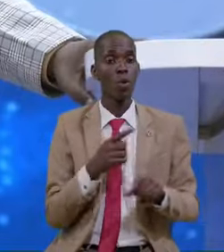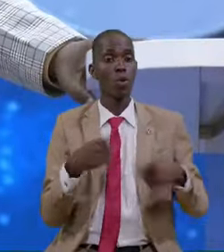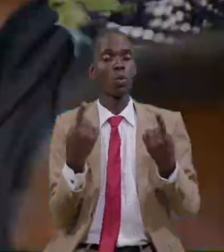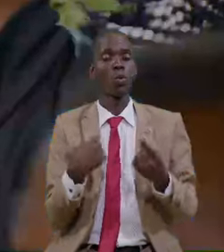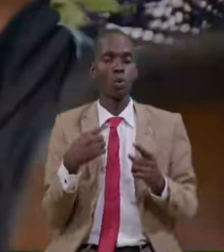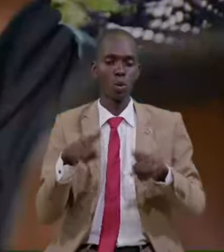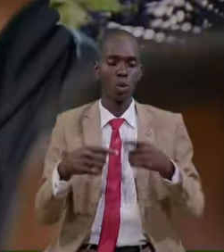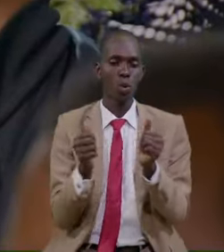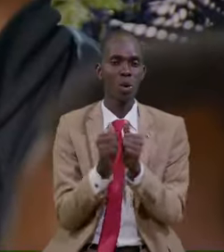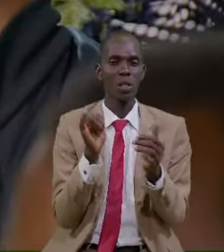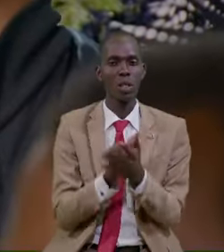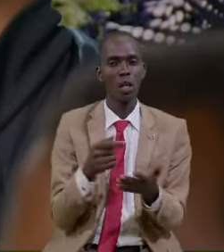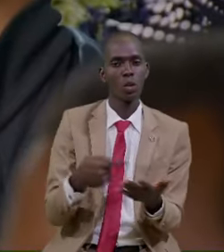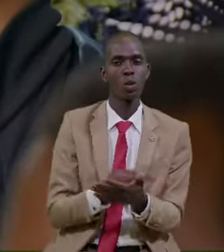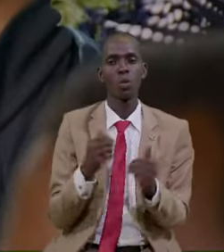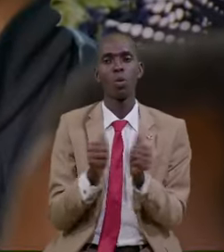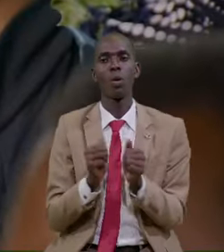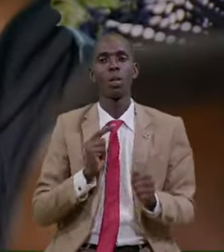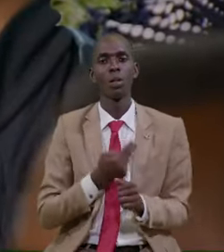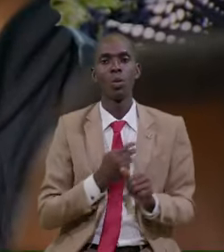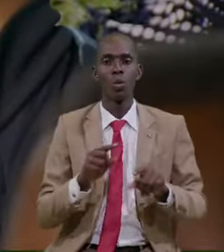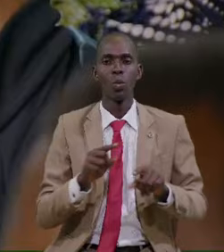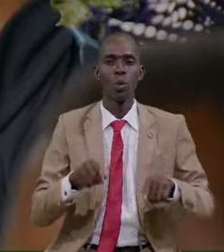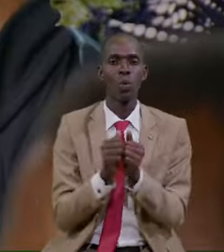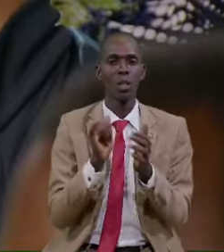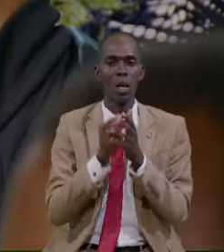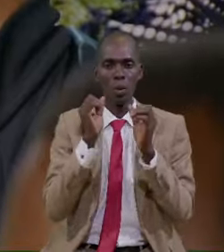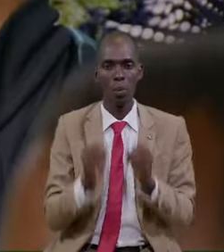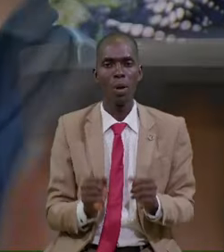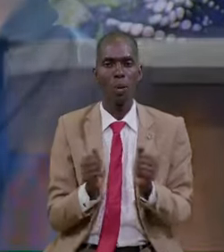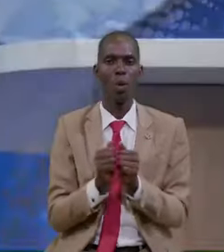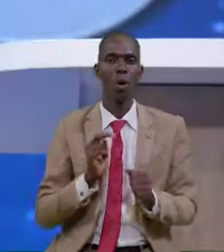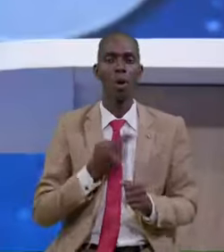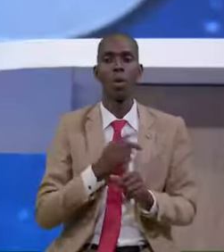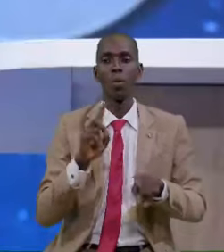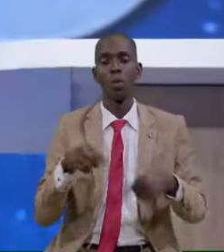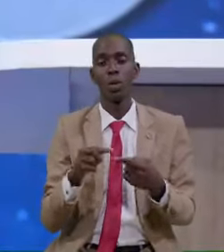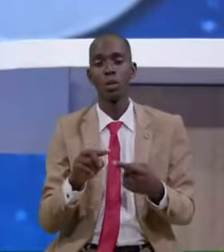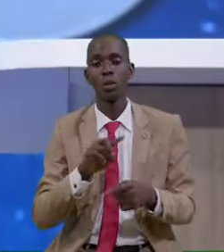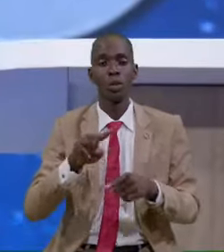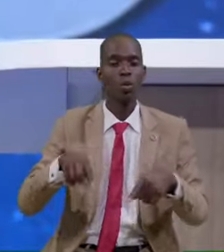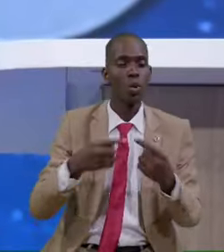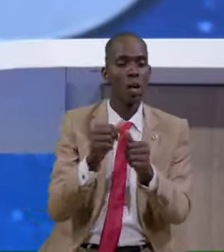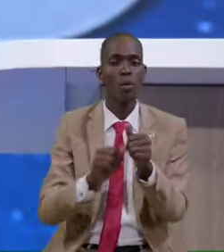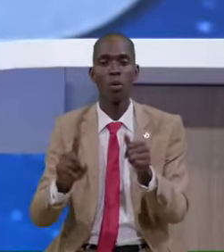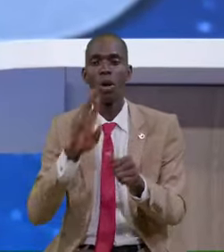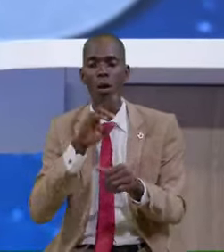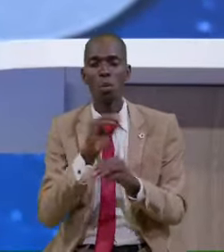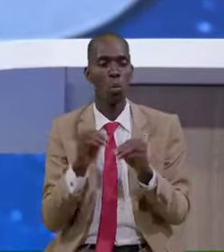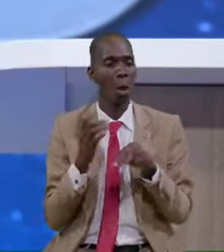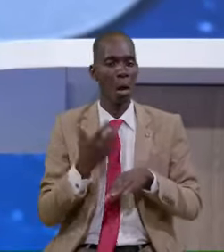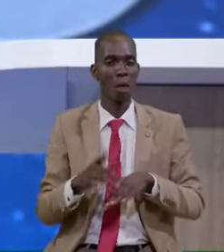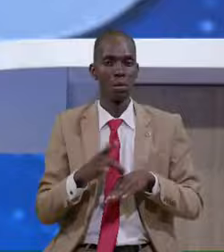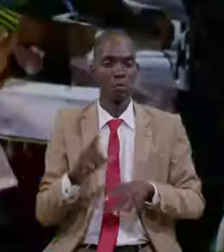with us. We carry that power with us. And when you go around, you are not empty anymore. I am